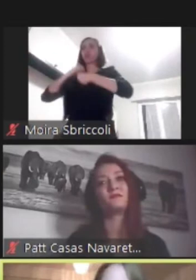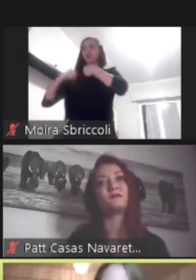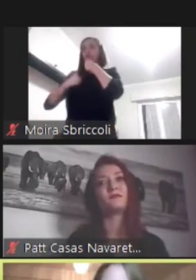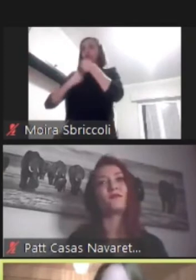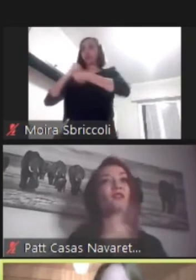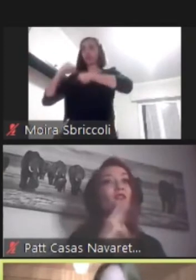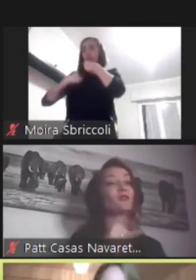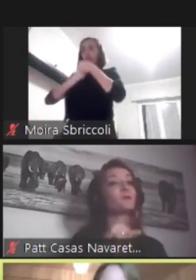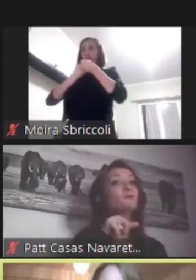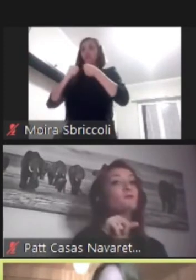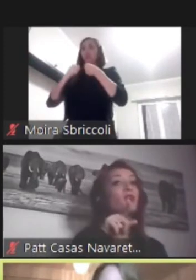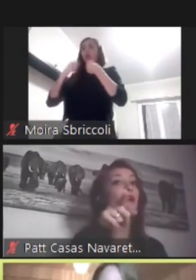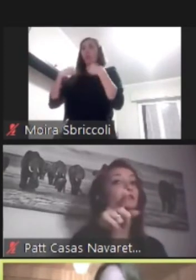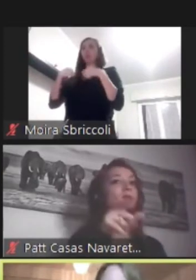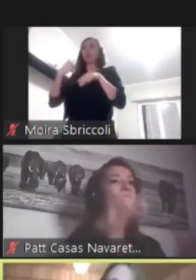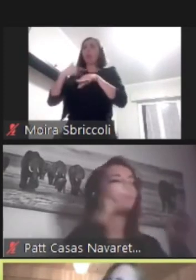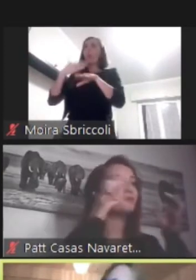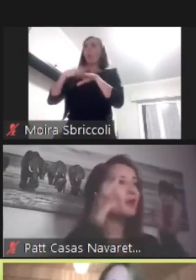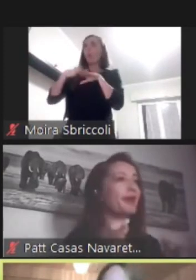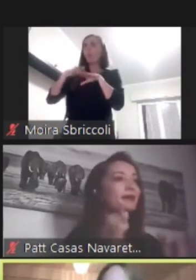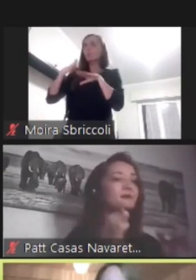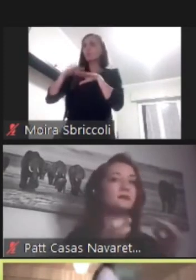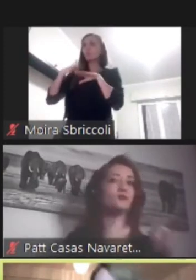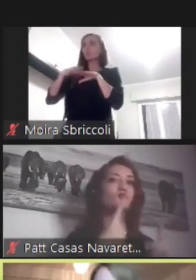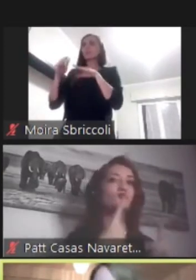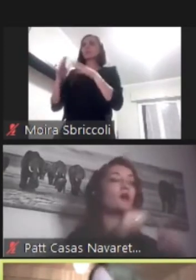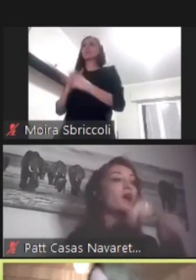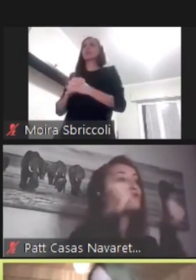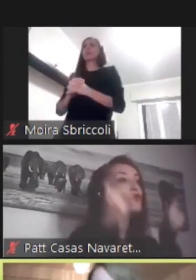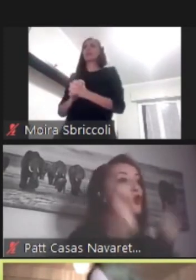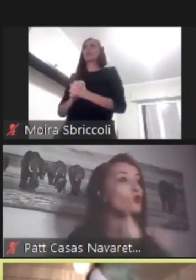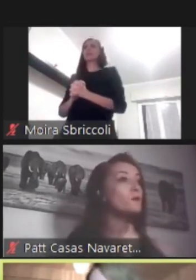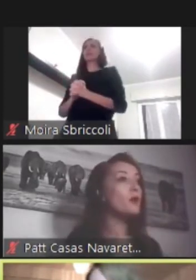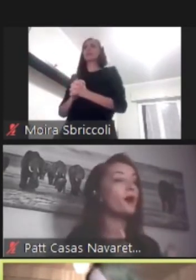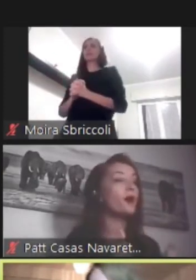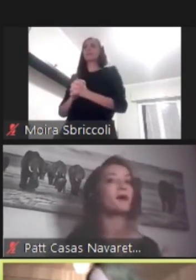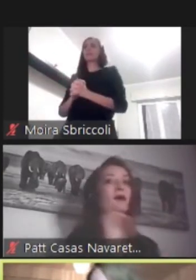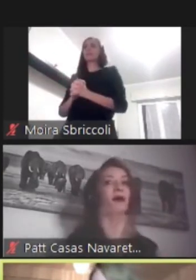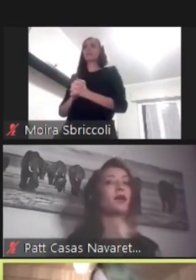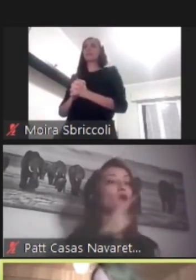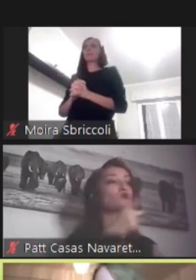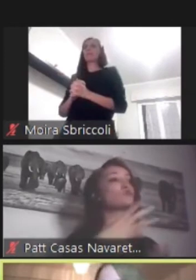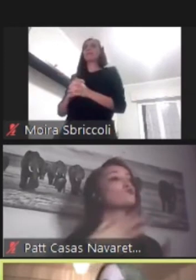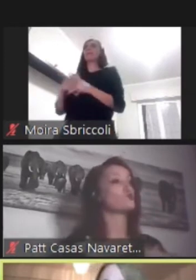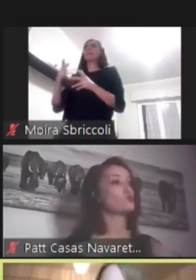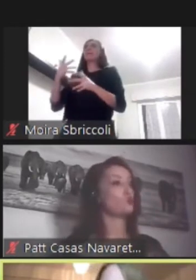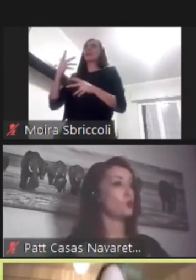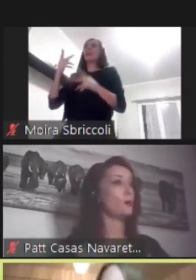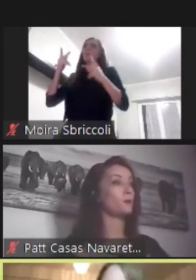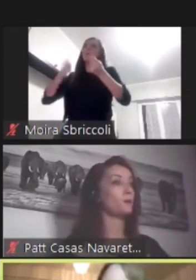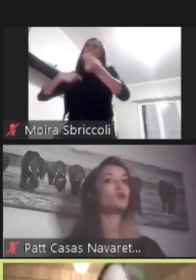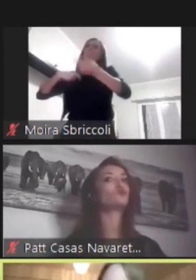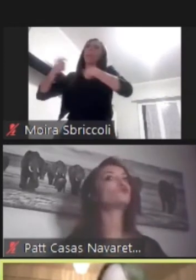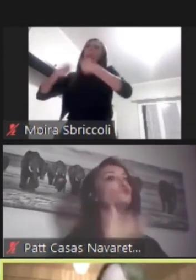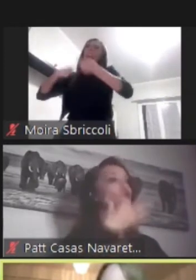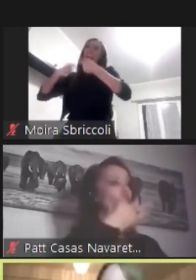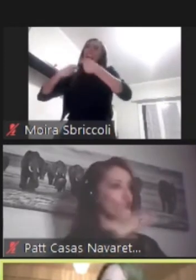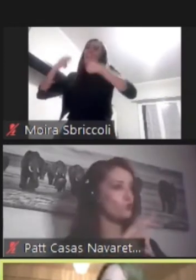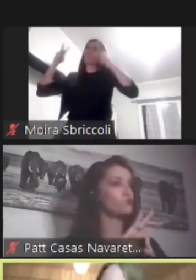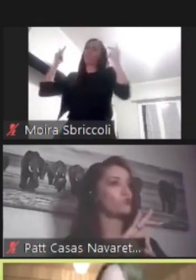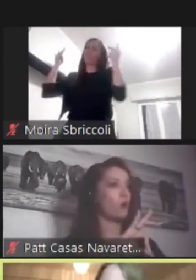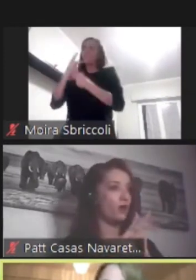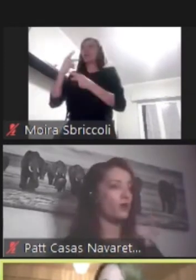lot of supplements on the market that use L-lysine, but Elite